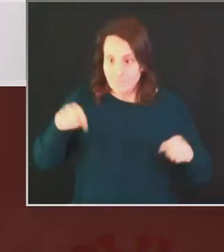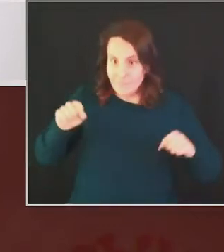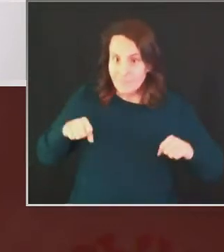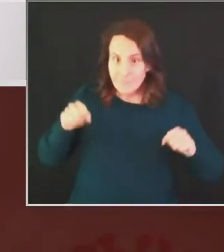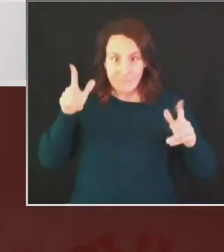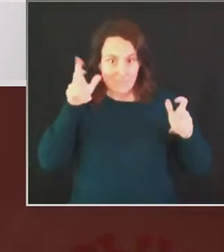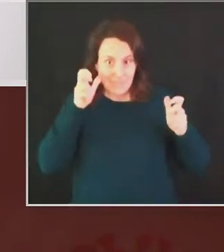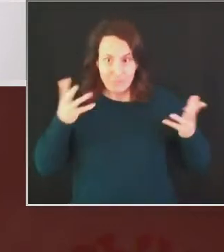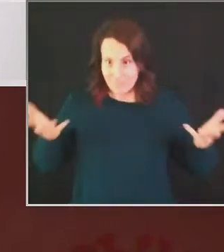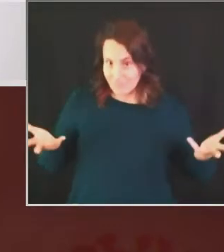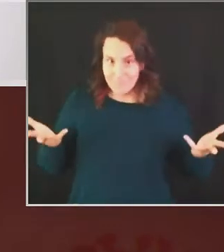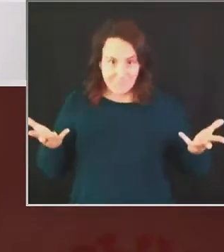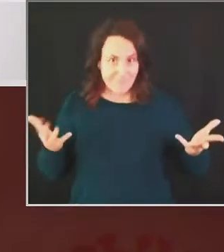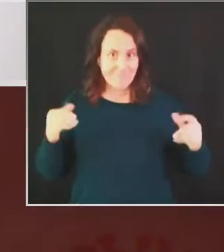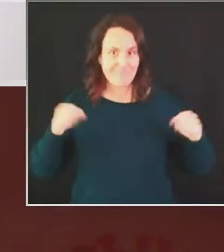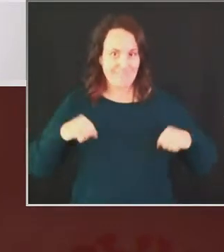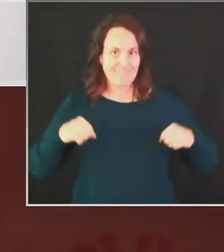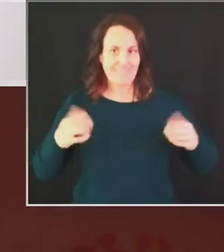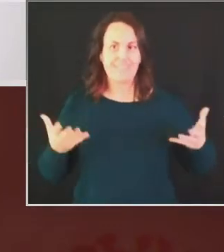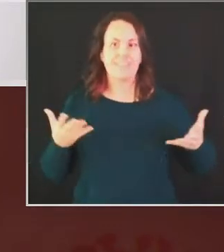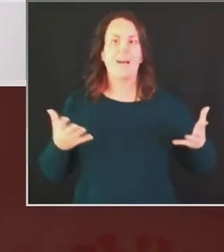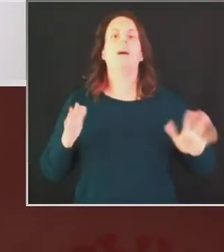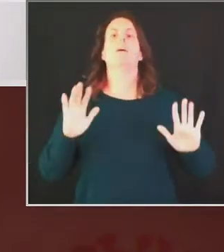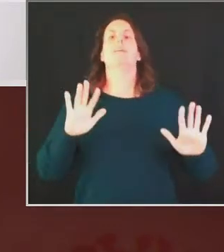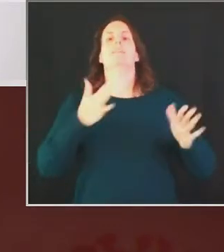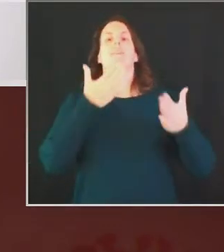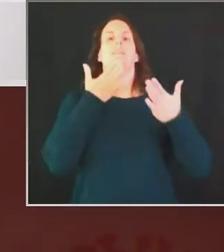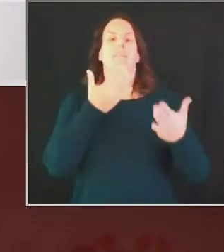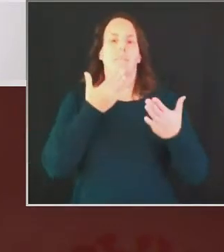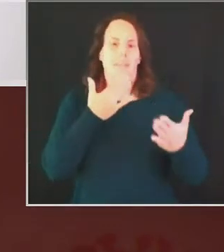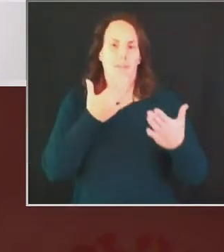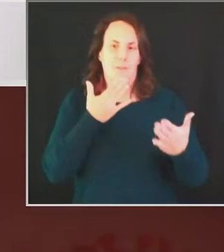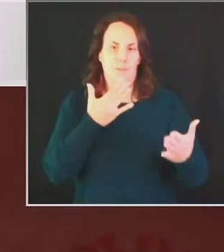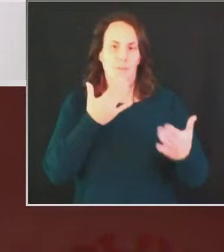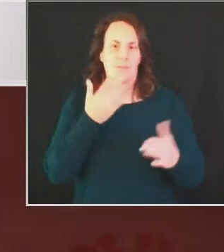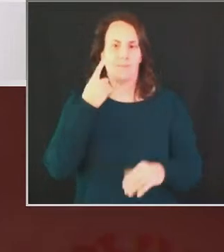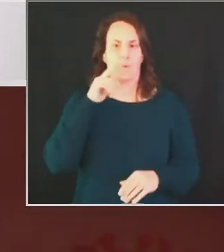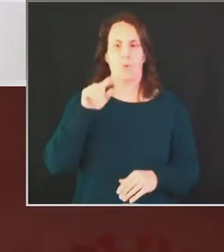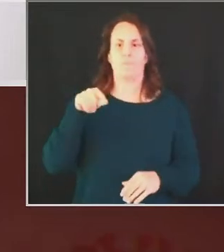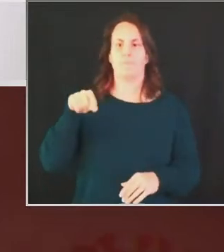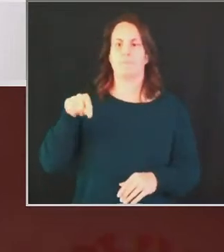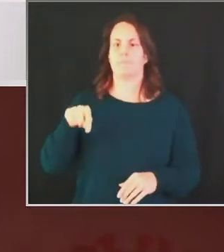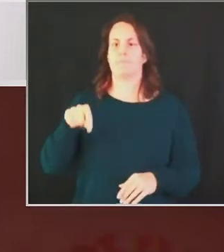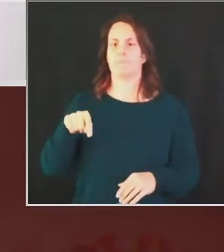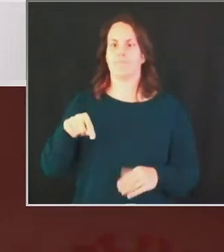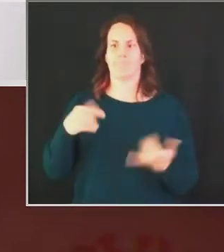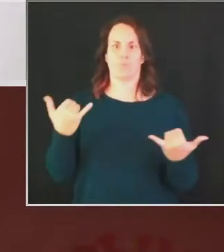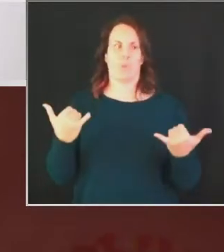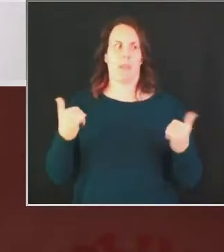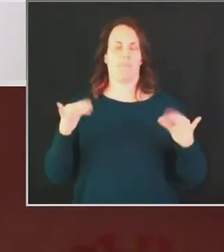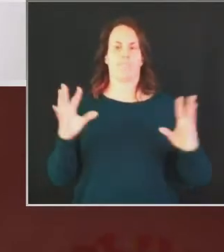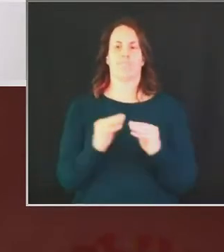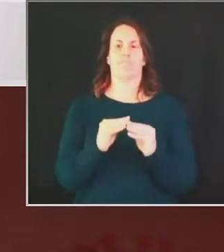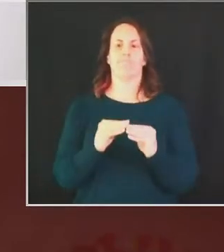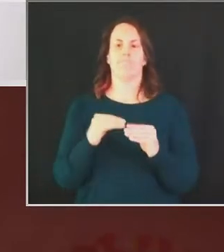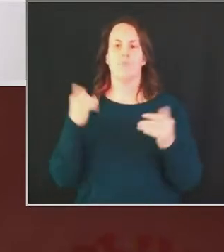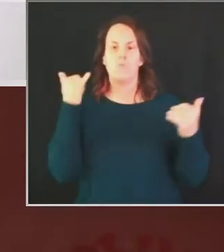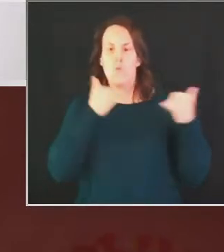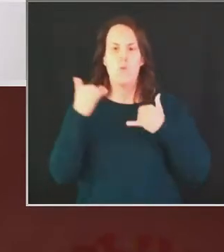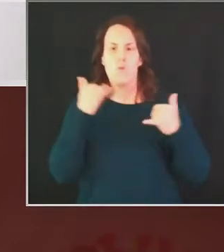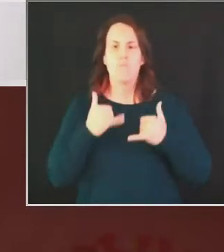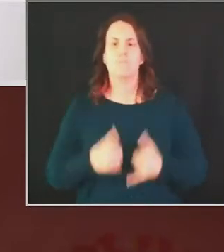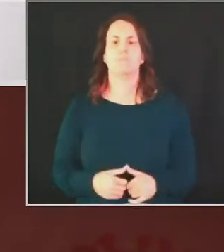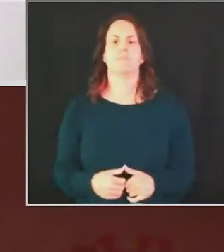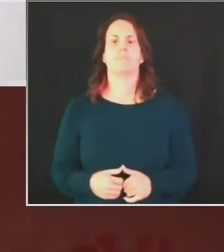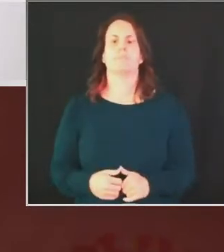Hi, thanks for doing another news here today. Does the decision to activate the National Guard in Walla Tulsa signal